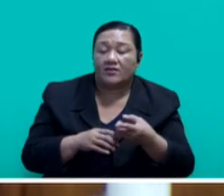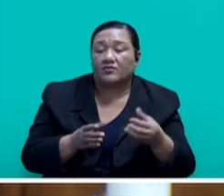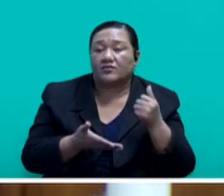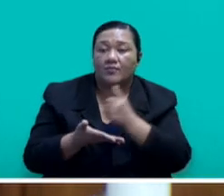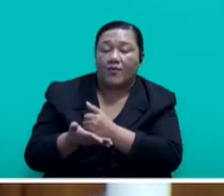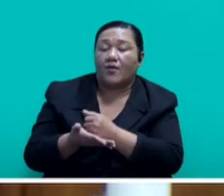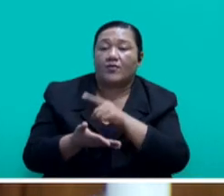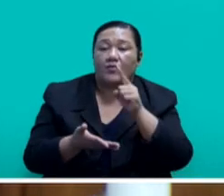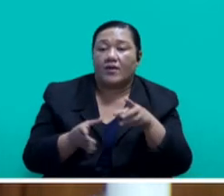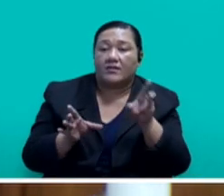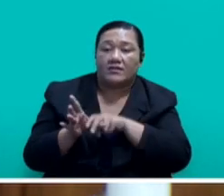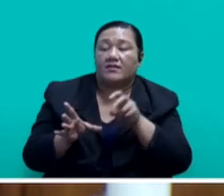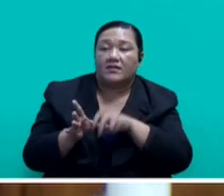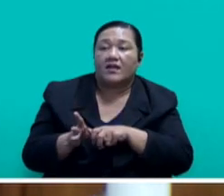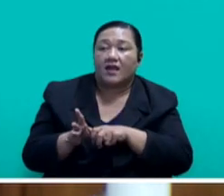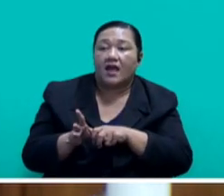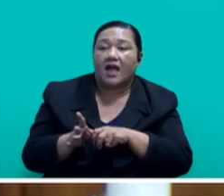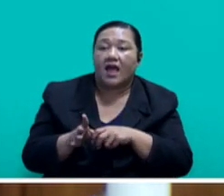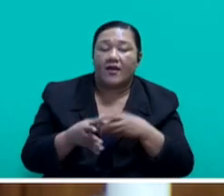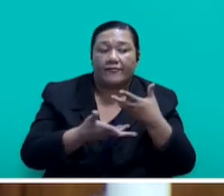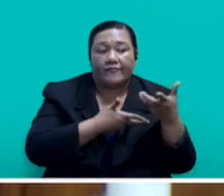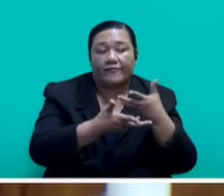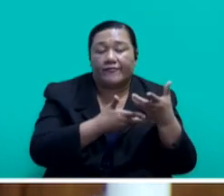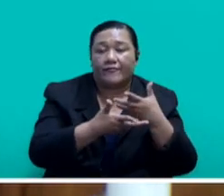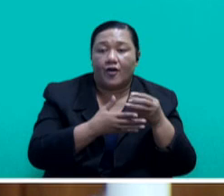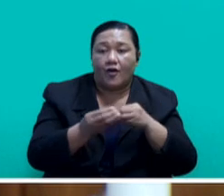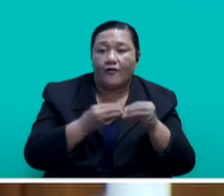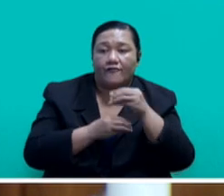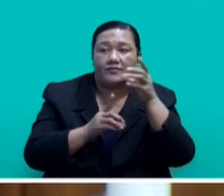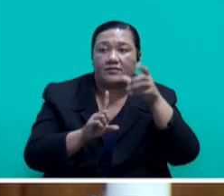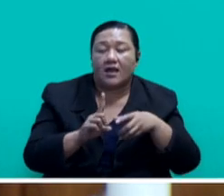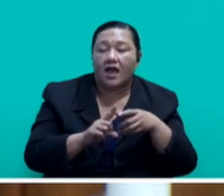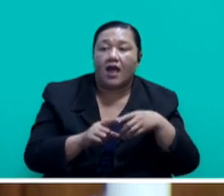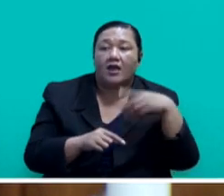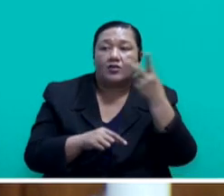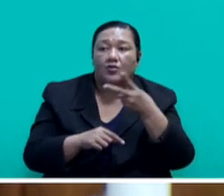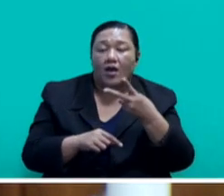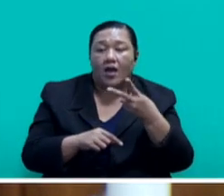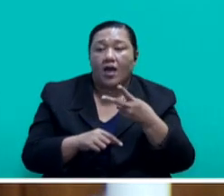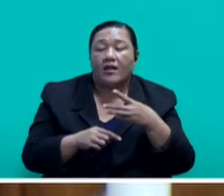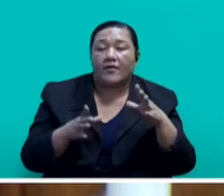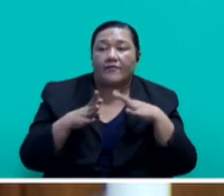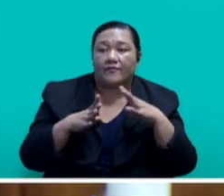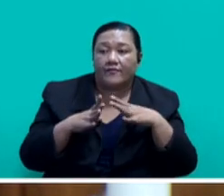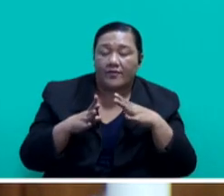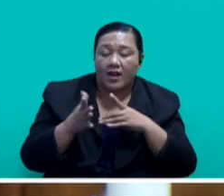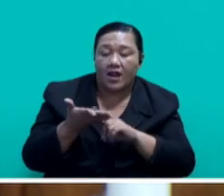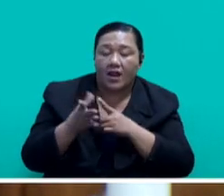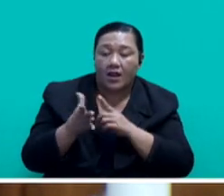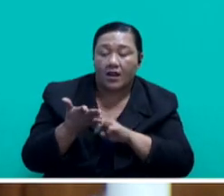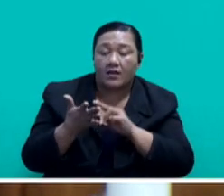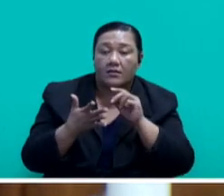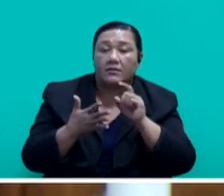an additional liaison officer and the setup of a toll-free line for Australia is a testament of the coalition